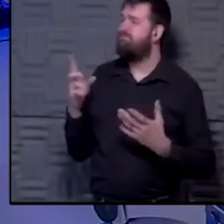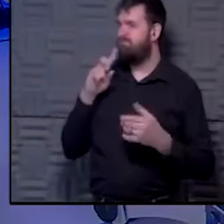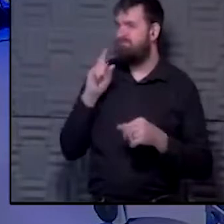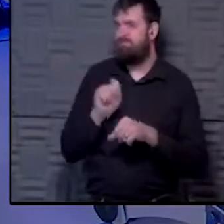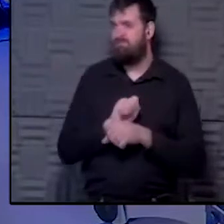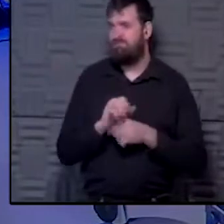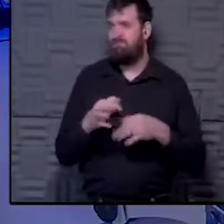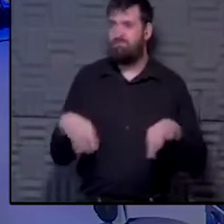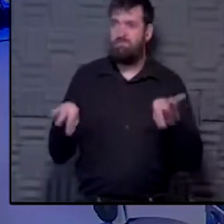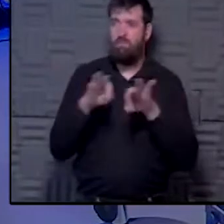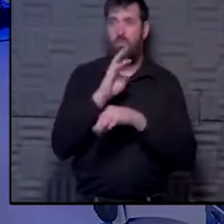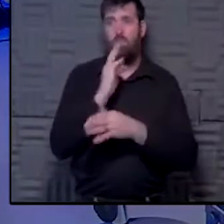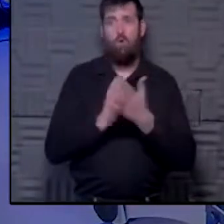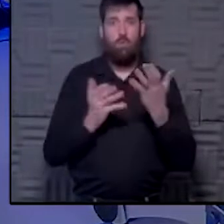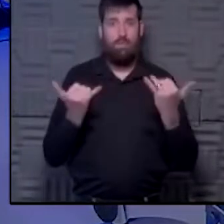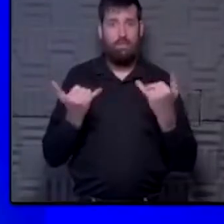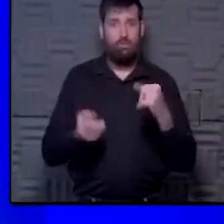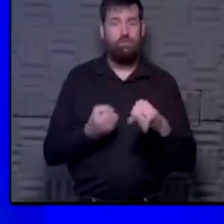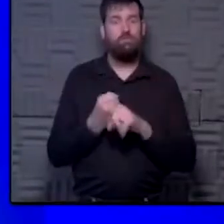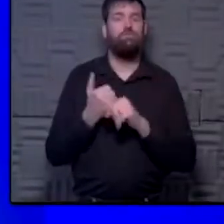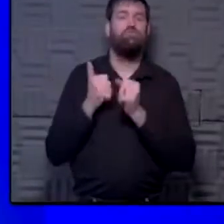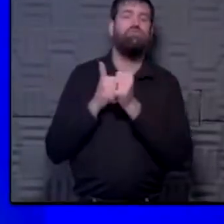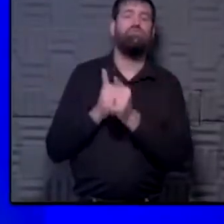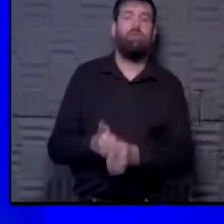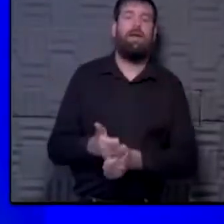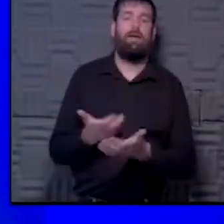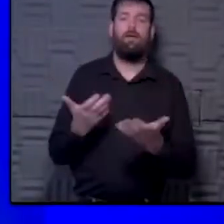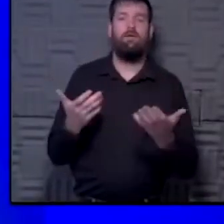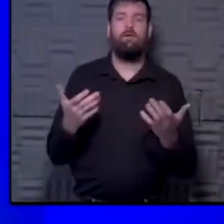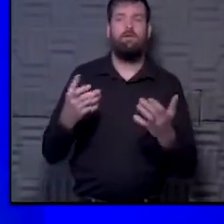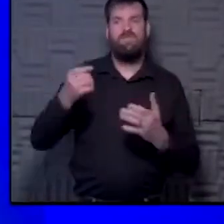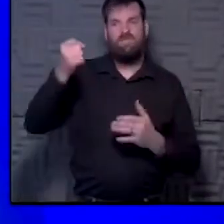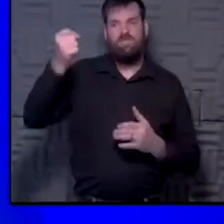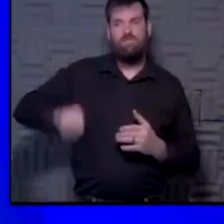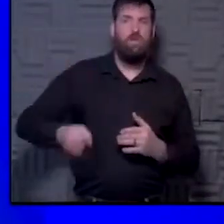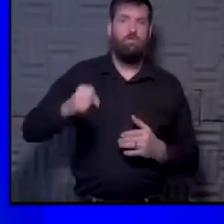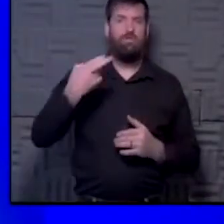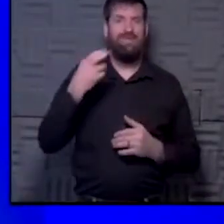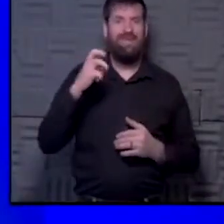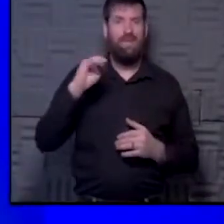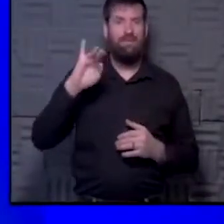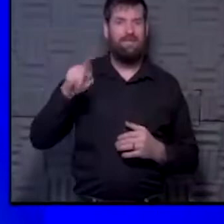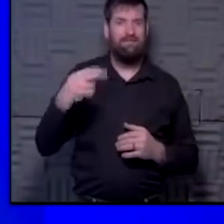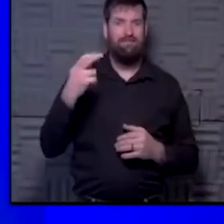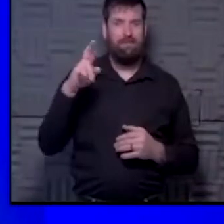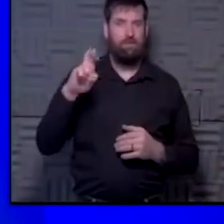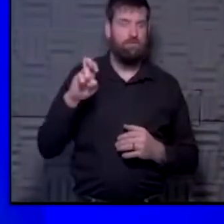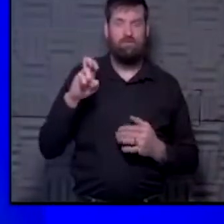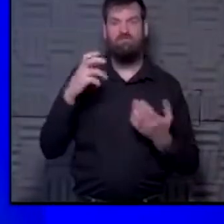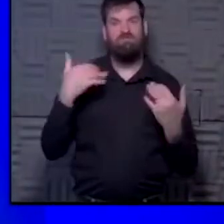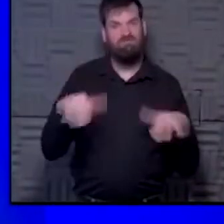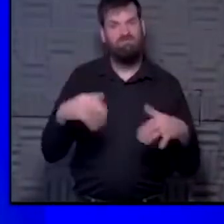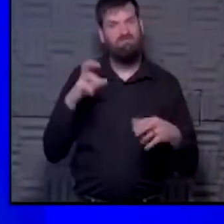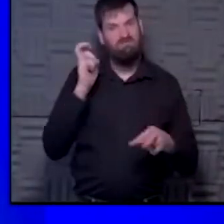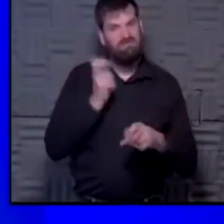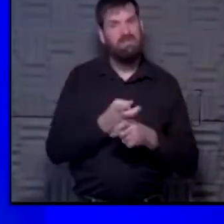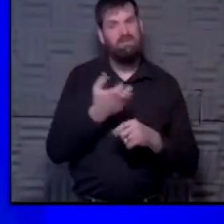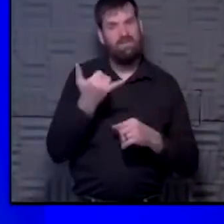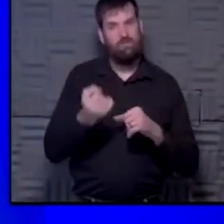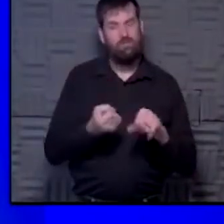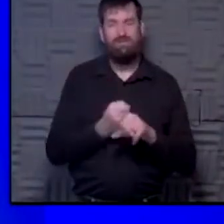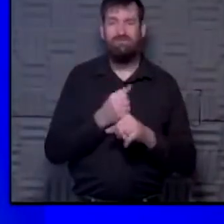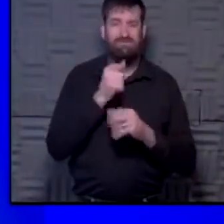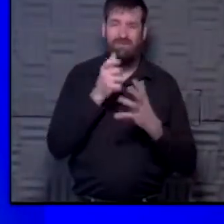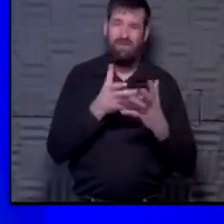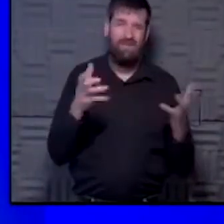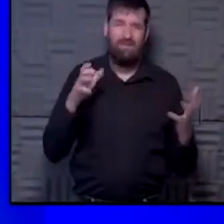because we track what are the southern hemisphere cases, and since there were so few, they had a difficult time doing that. I don't